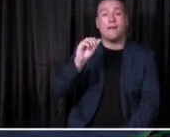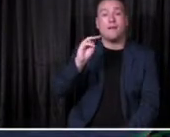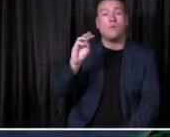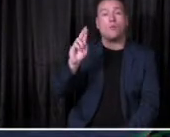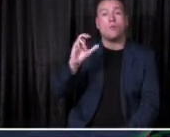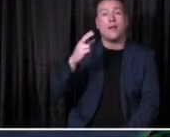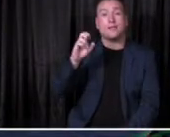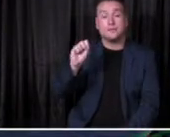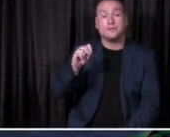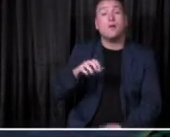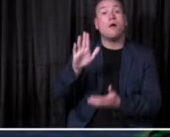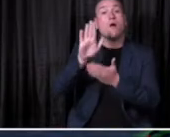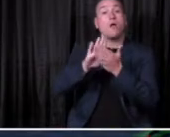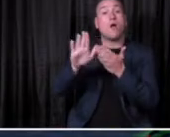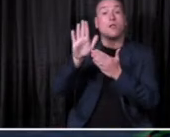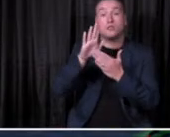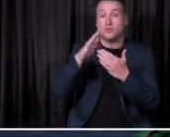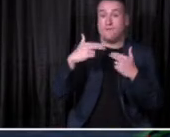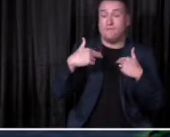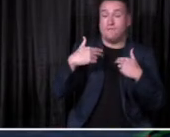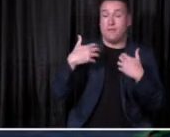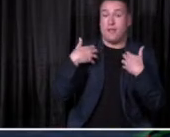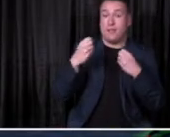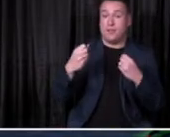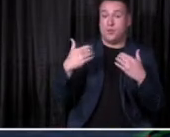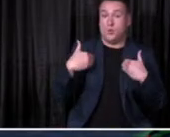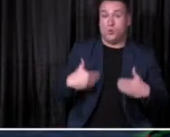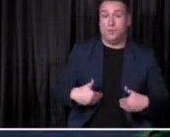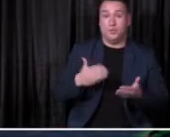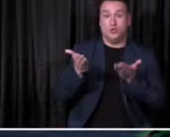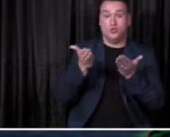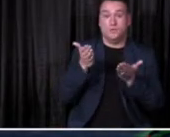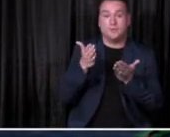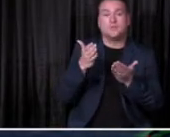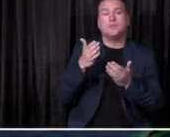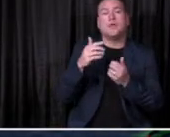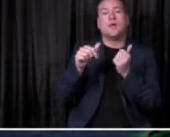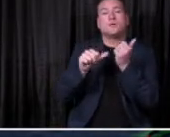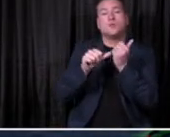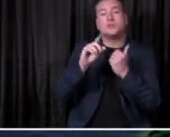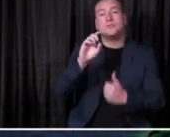From the College of Health and Human Services, Associate Dean Greg Shaw.